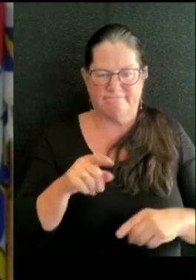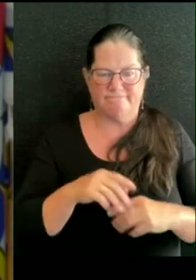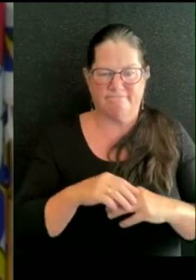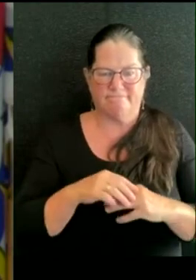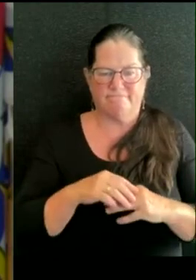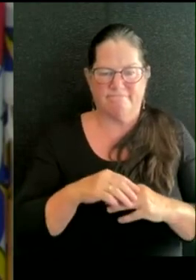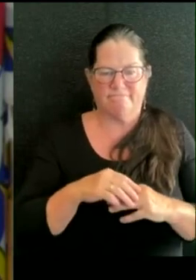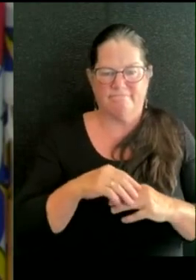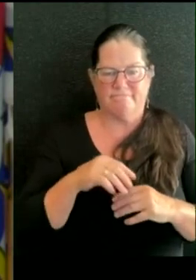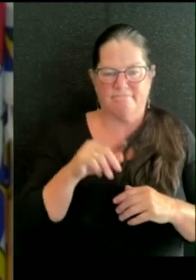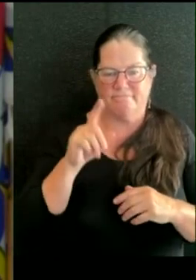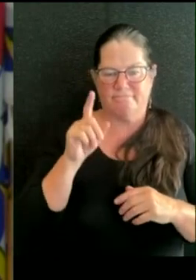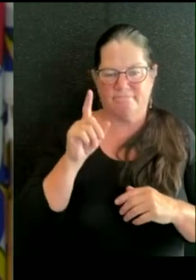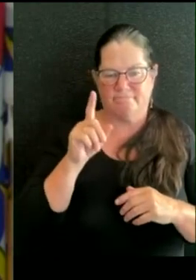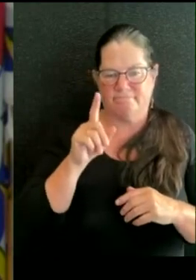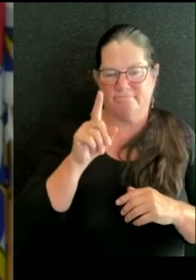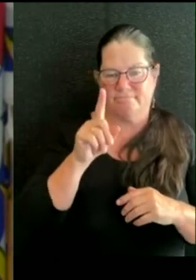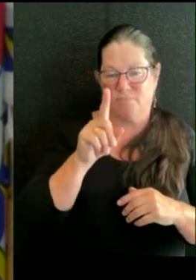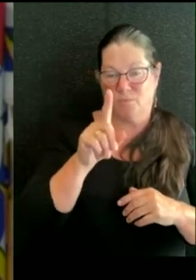189.